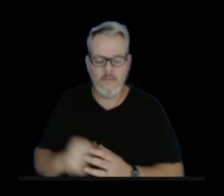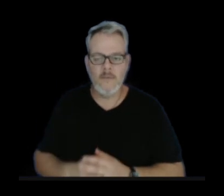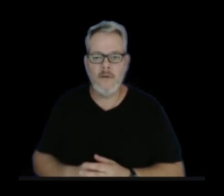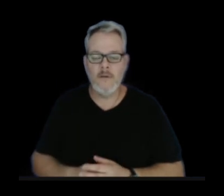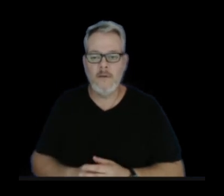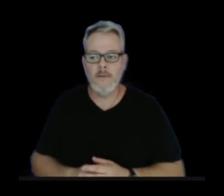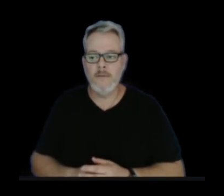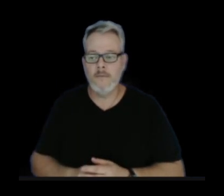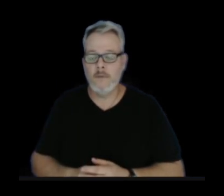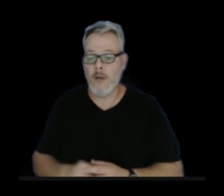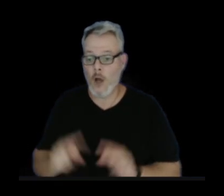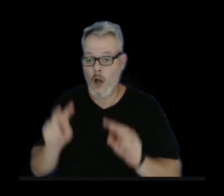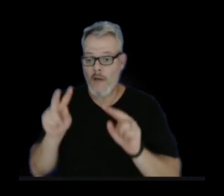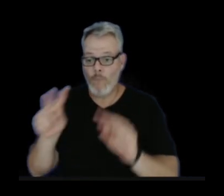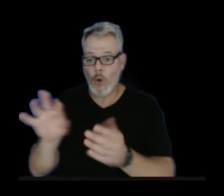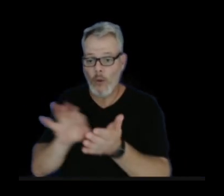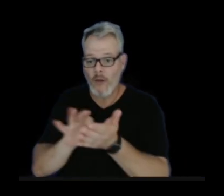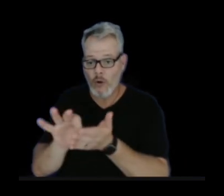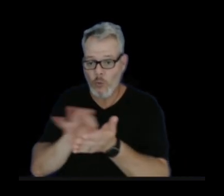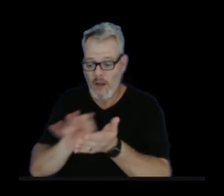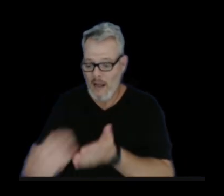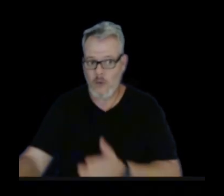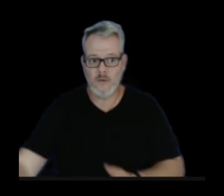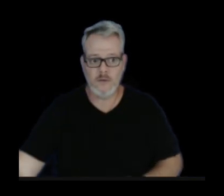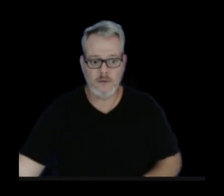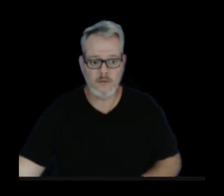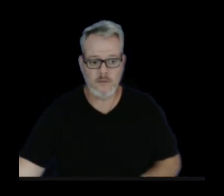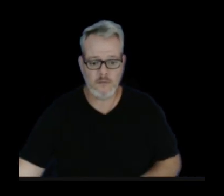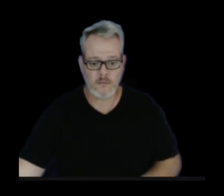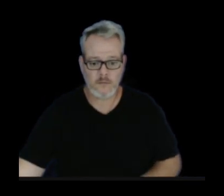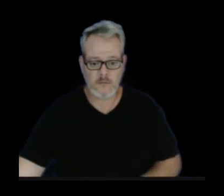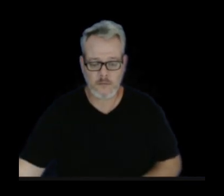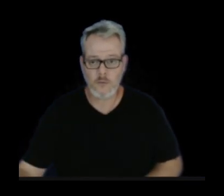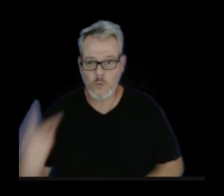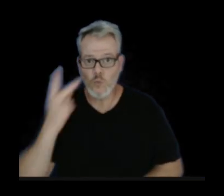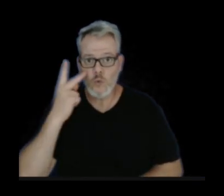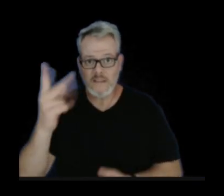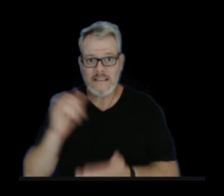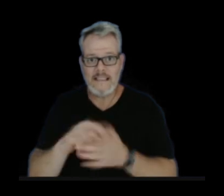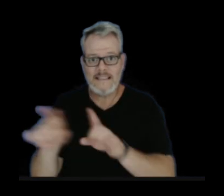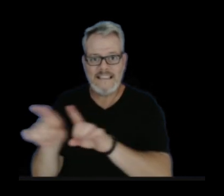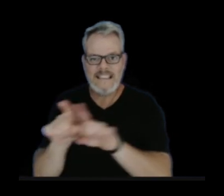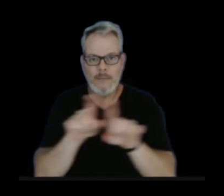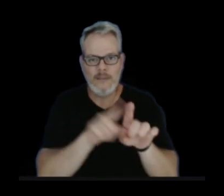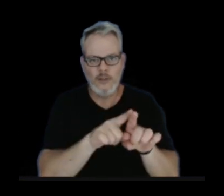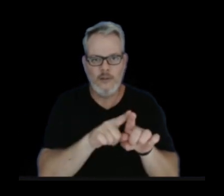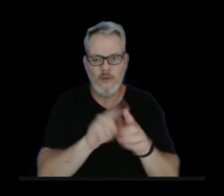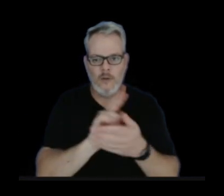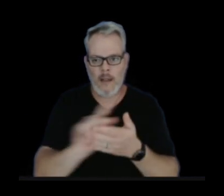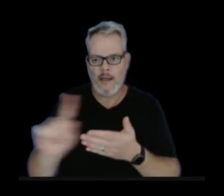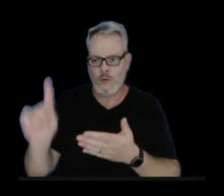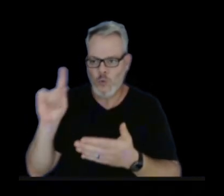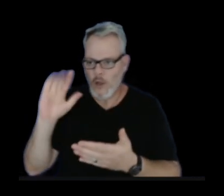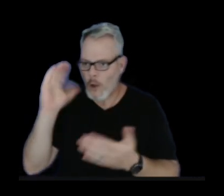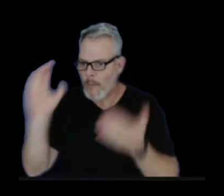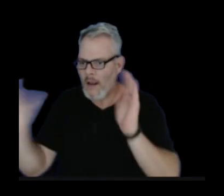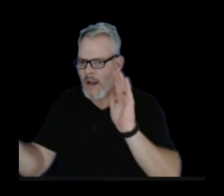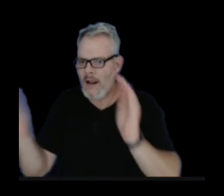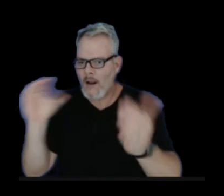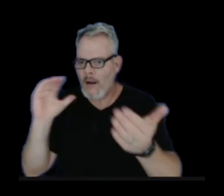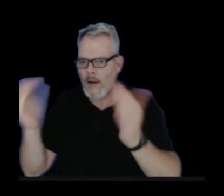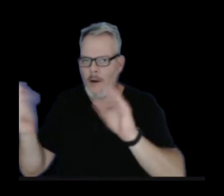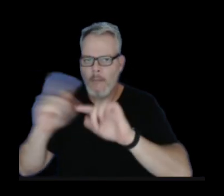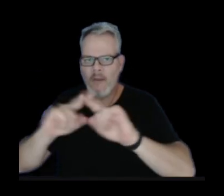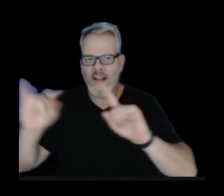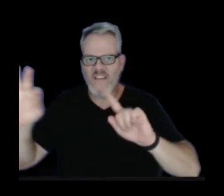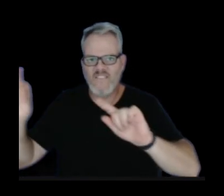If we look at the earthquake counts overall, they're similar to last week, over this past week. However, on closer inspection,